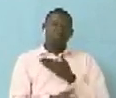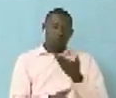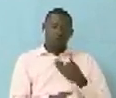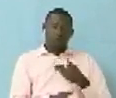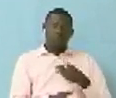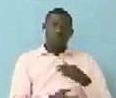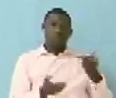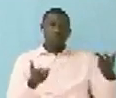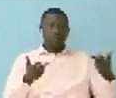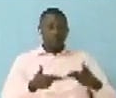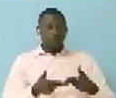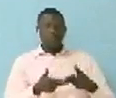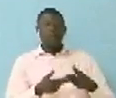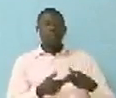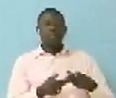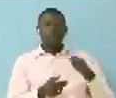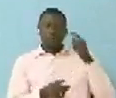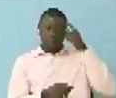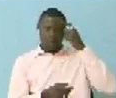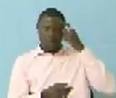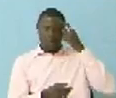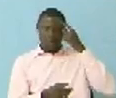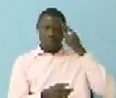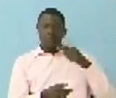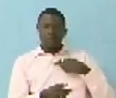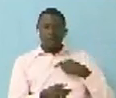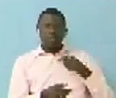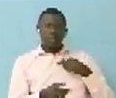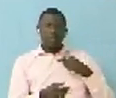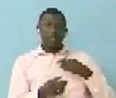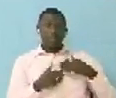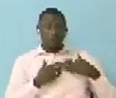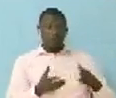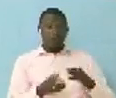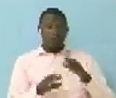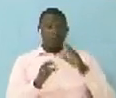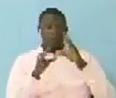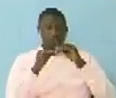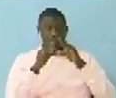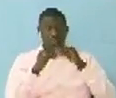That was why we suggested that let their confession be taken.